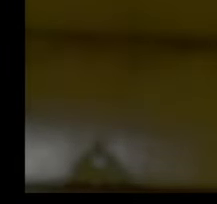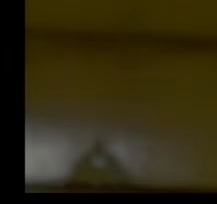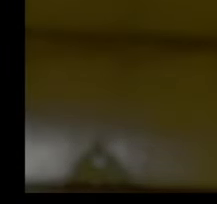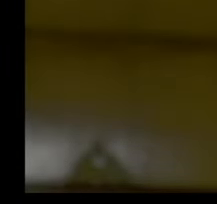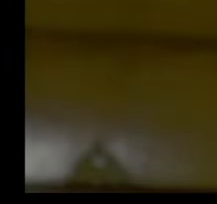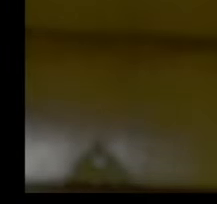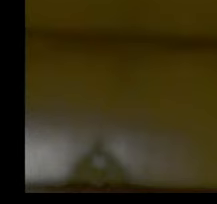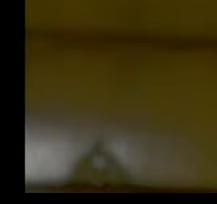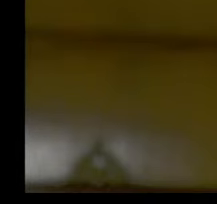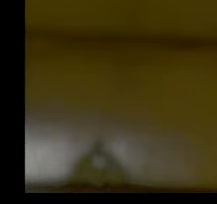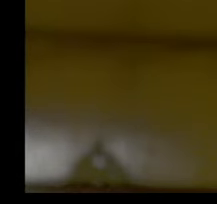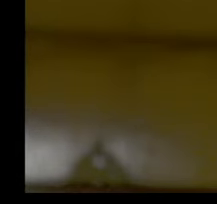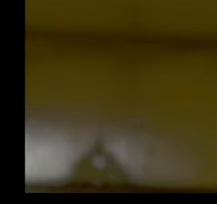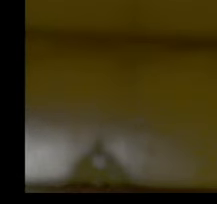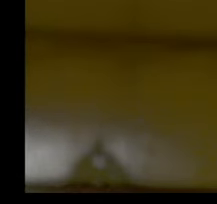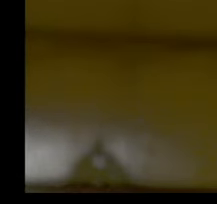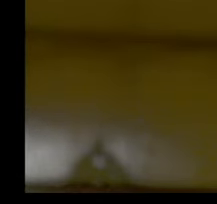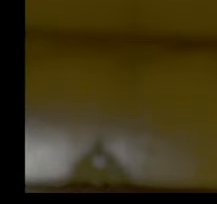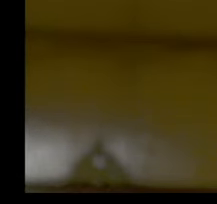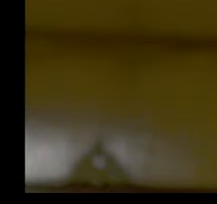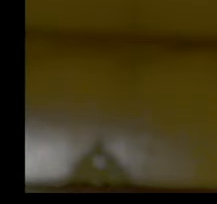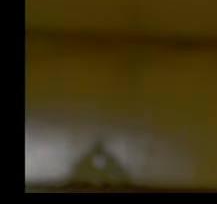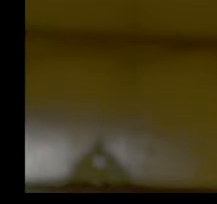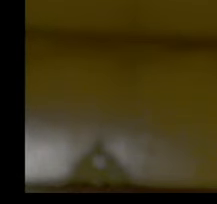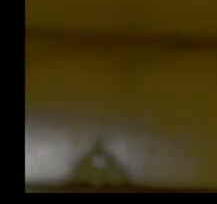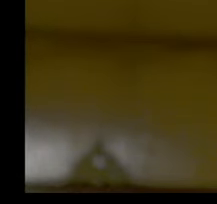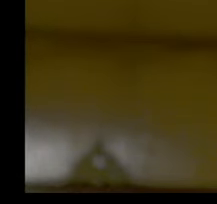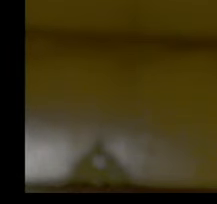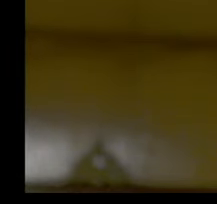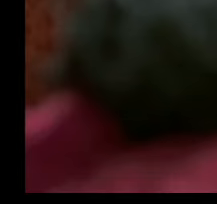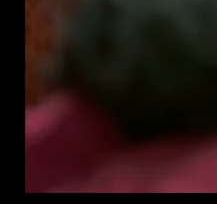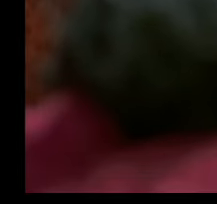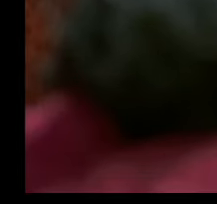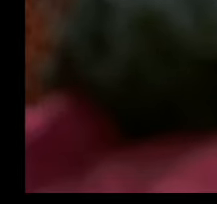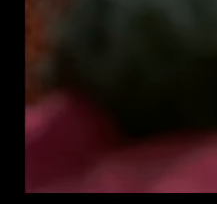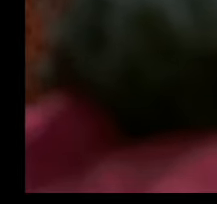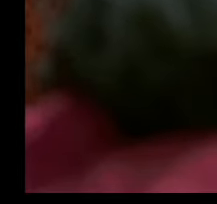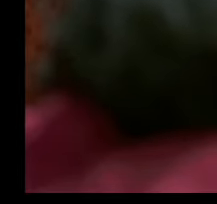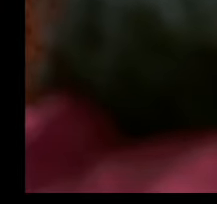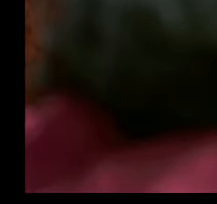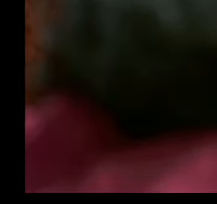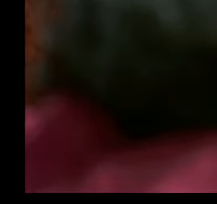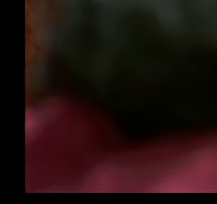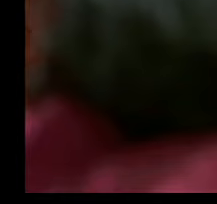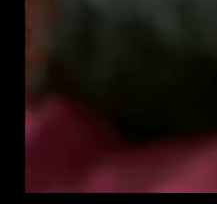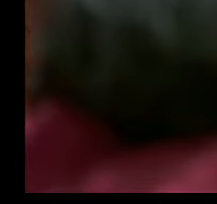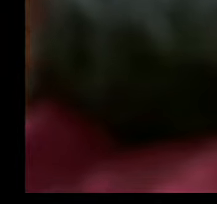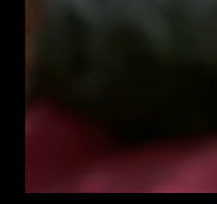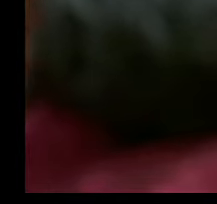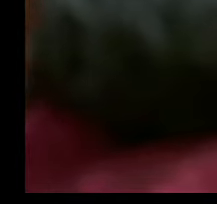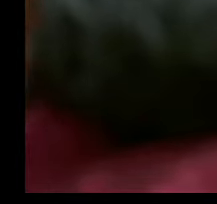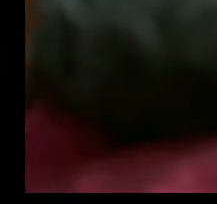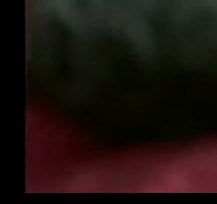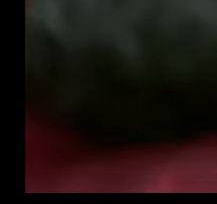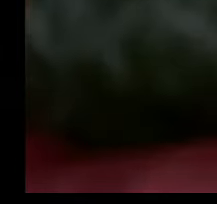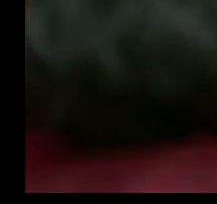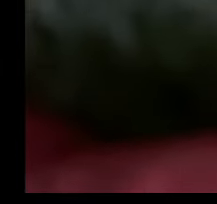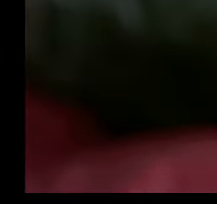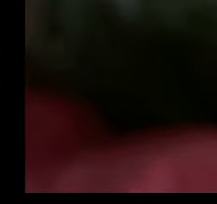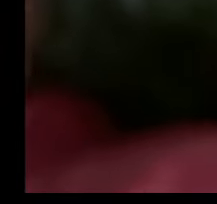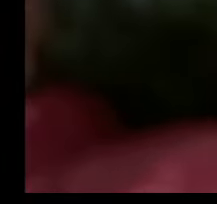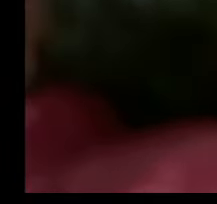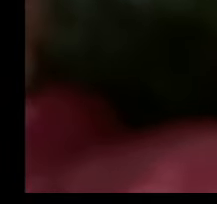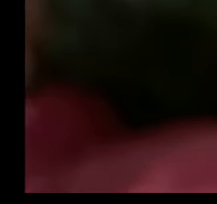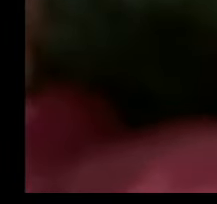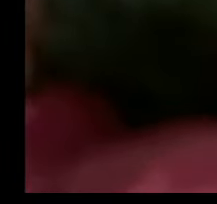¿De qué te gustaría acordarte? ¿De tu mamá? No, algo de los dos. ¿Algo